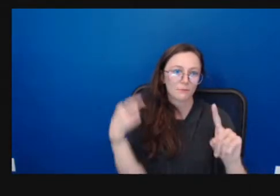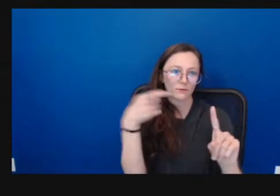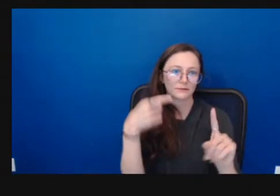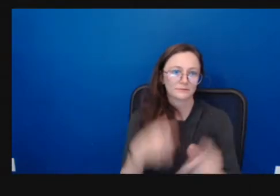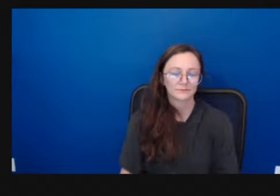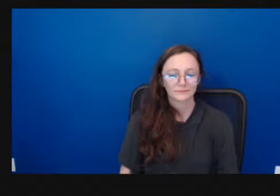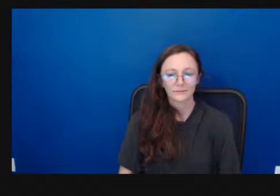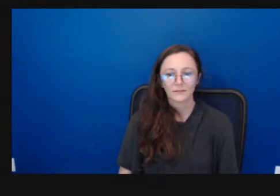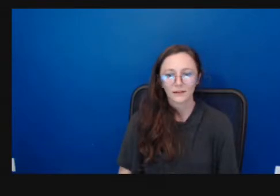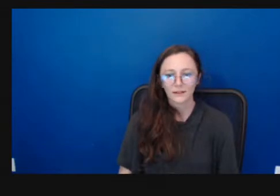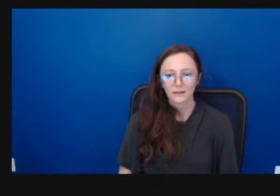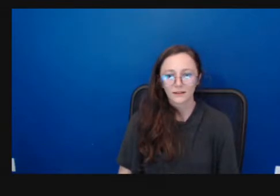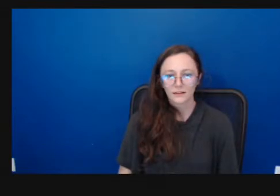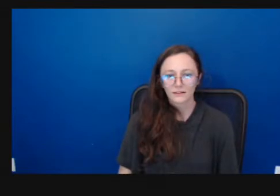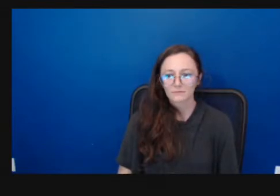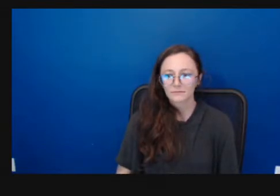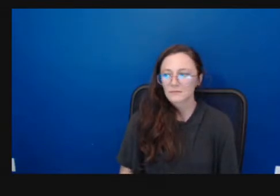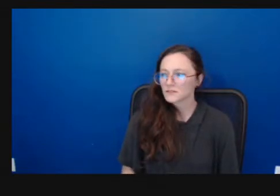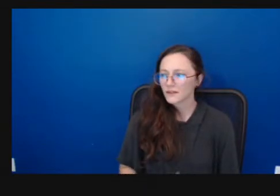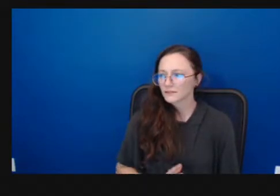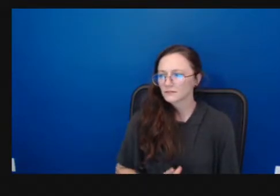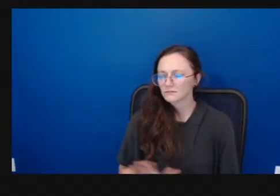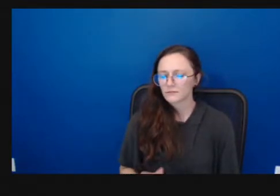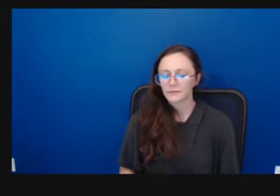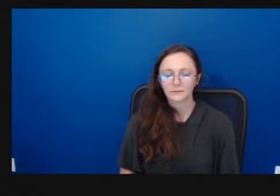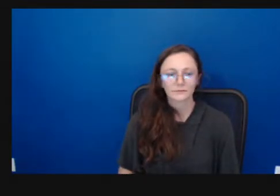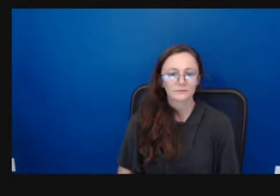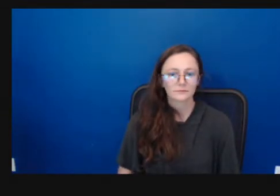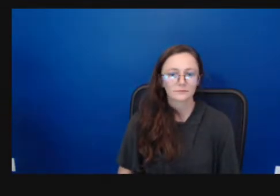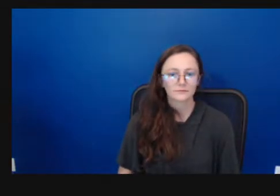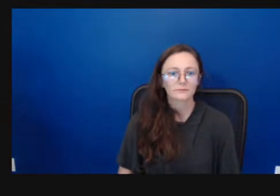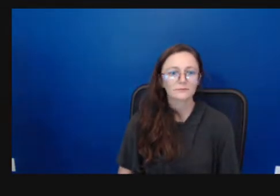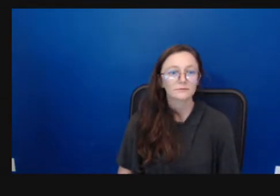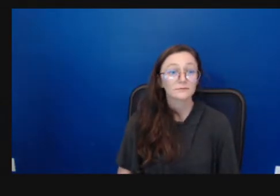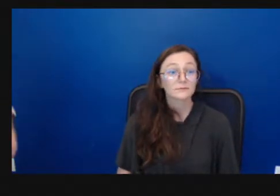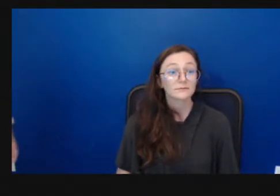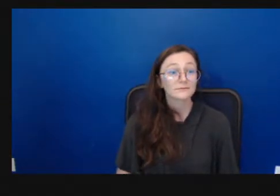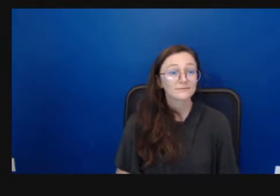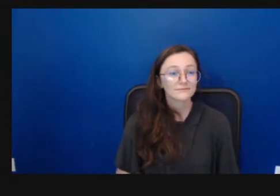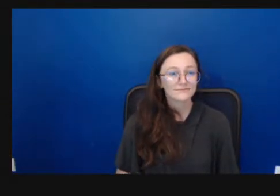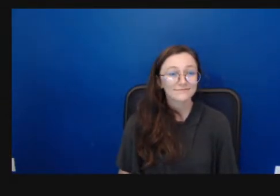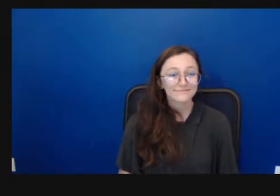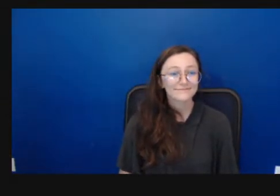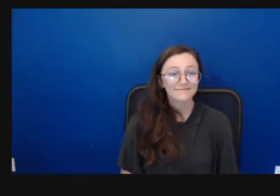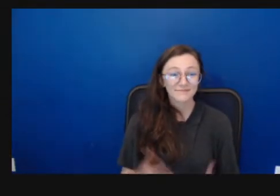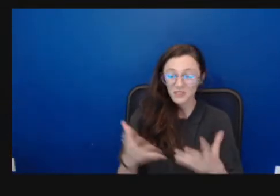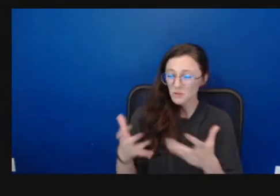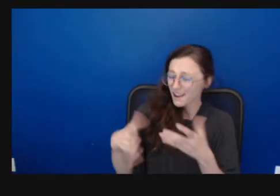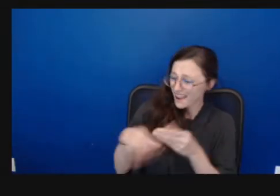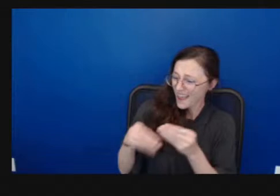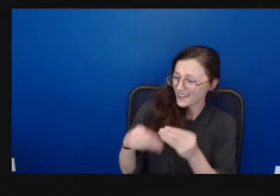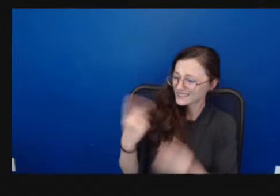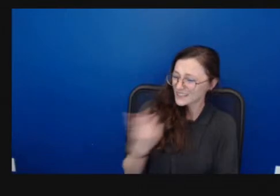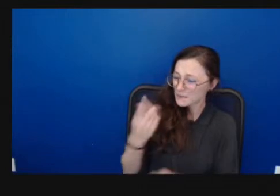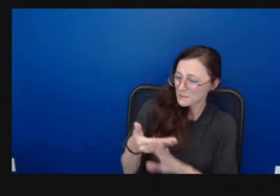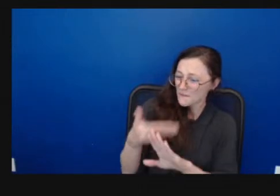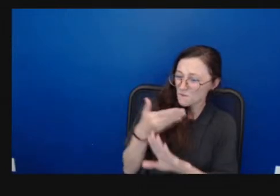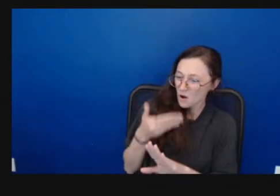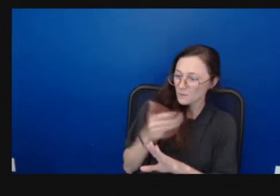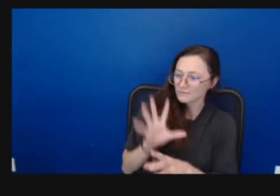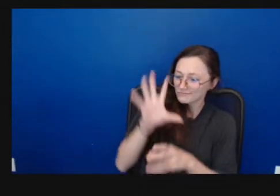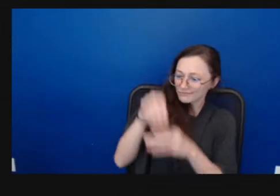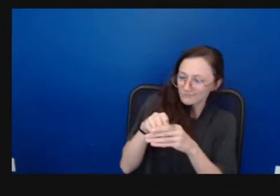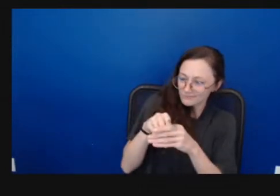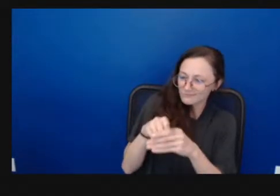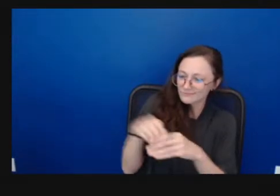been some challenges with that. Right. So yeah, anything you want to add before we get into it here? No, if